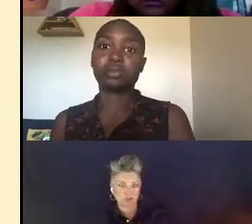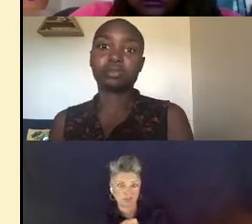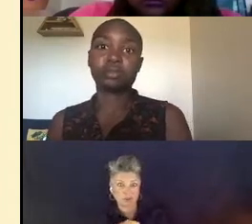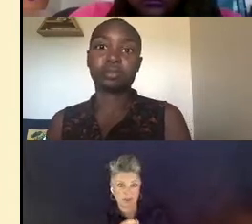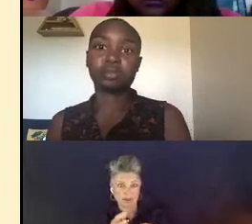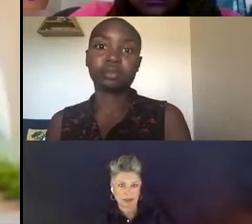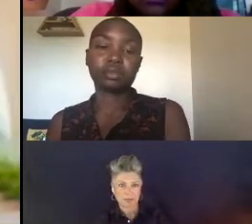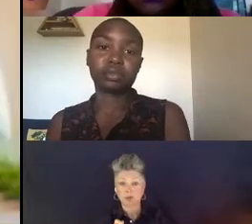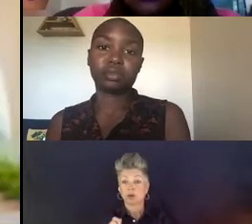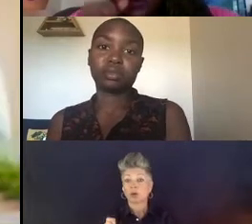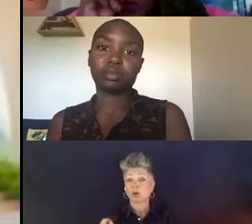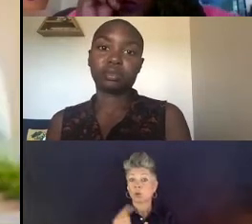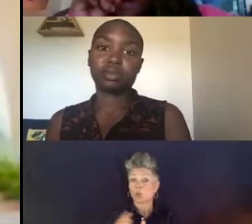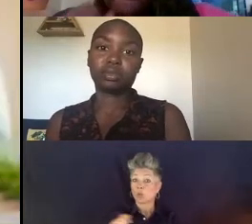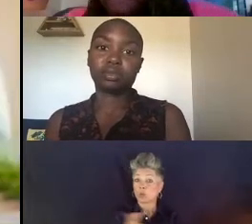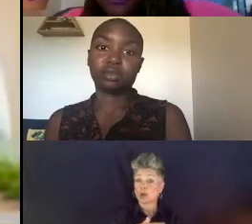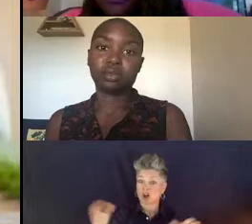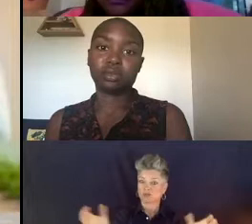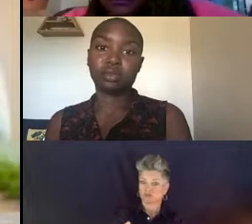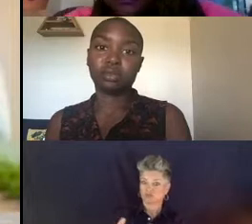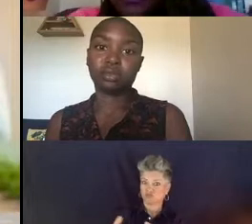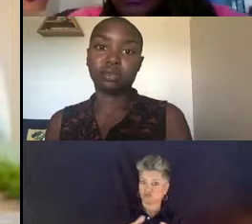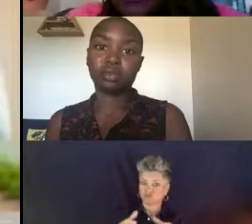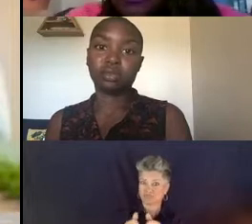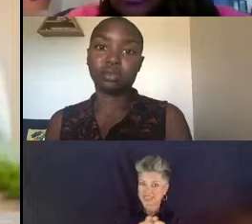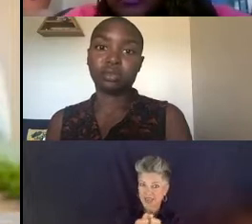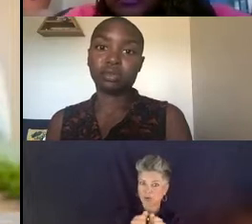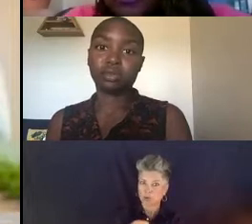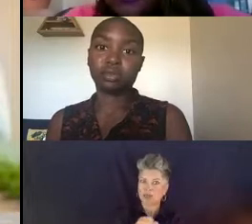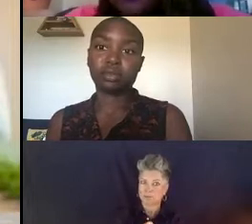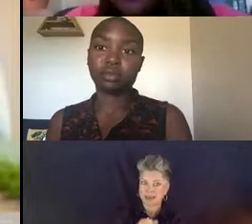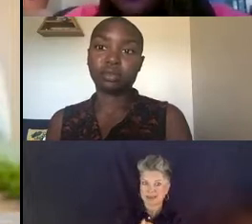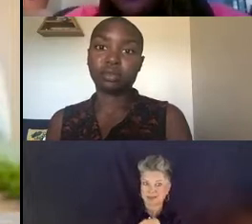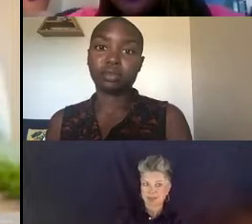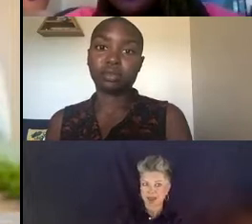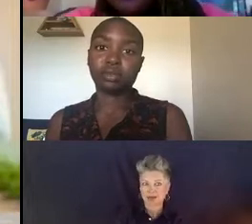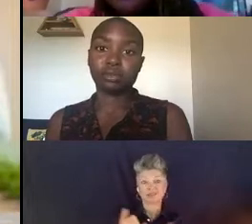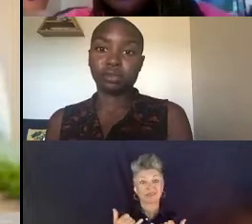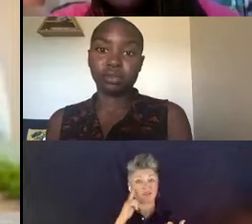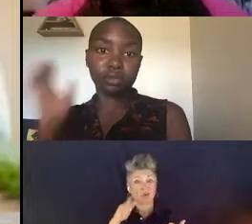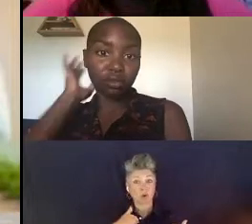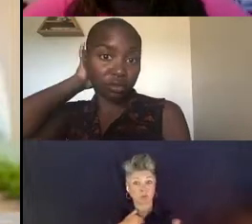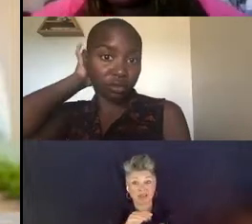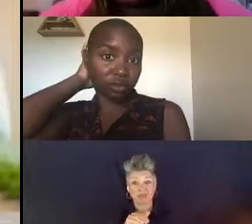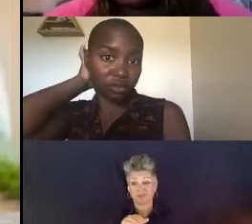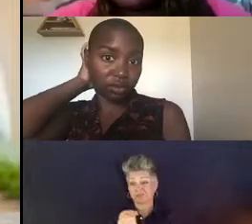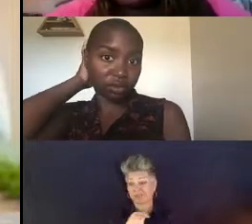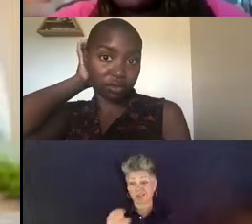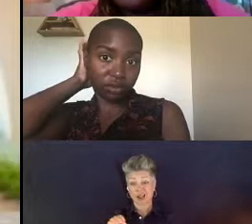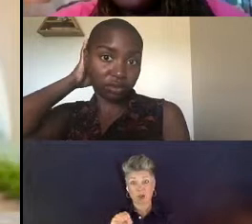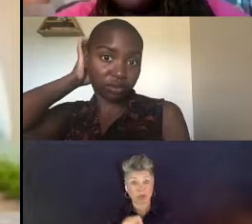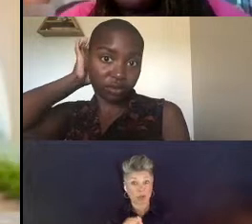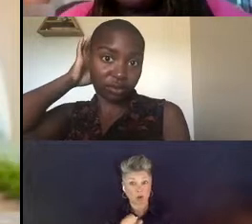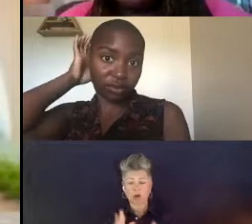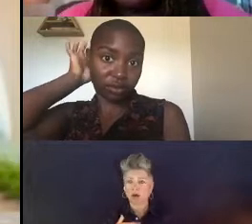we really can make a large collective impact. And now working at the county, I really understand how much complaints